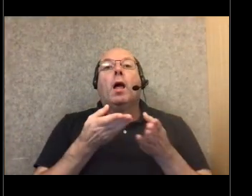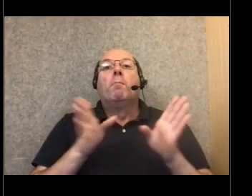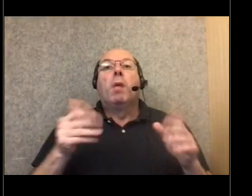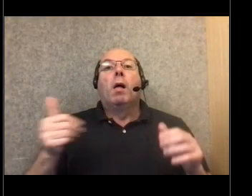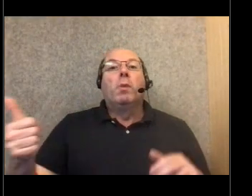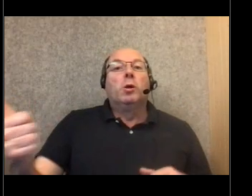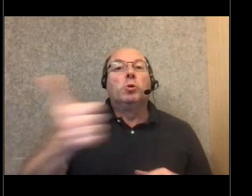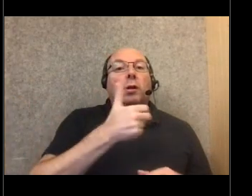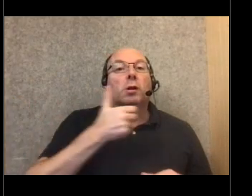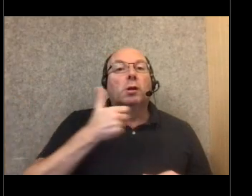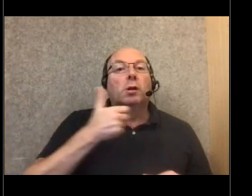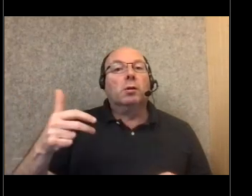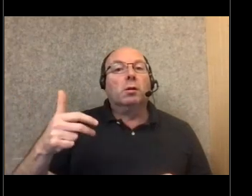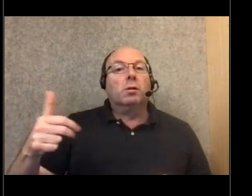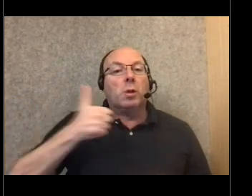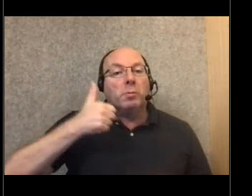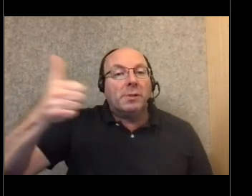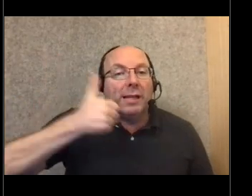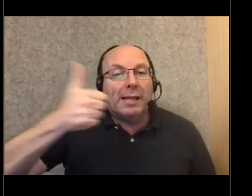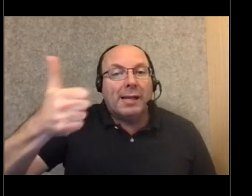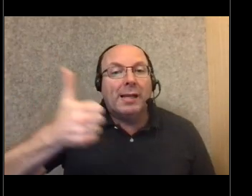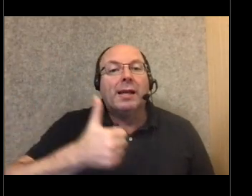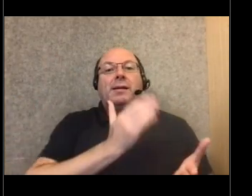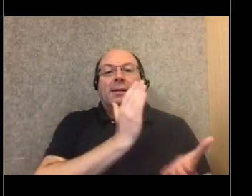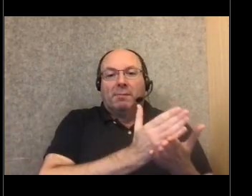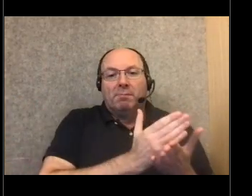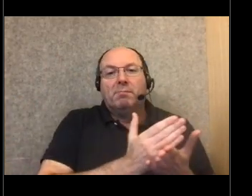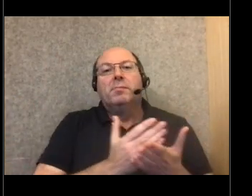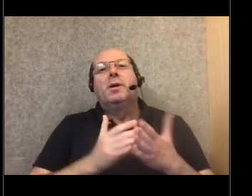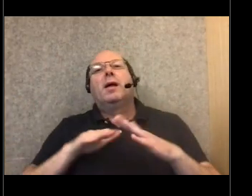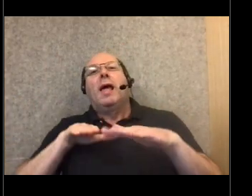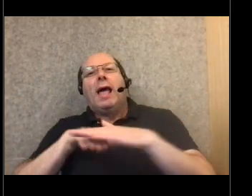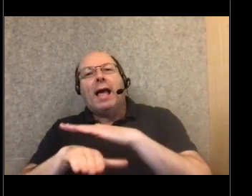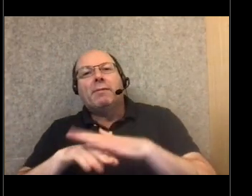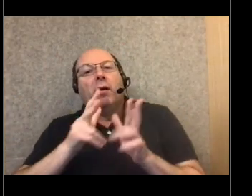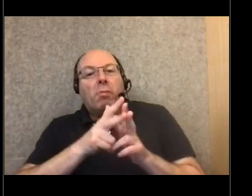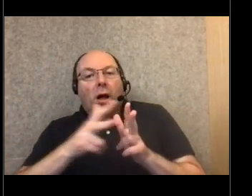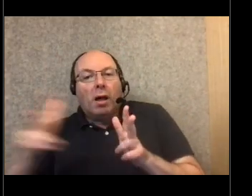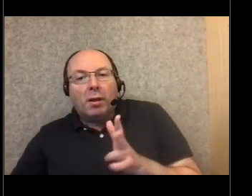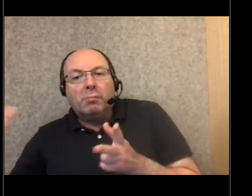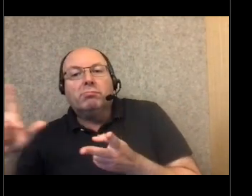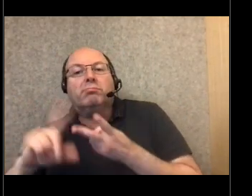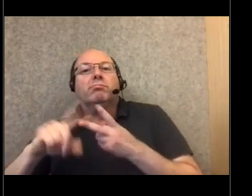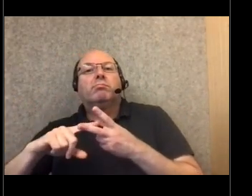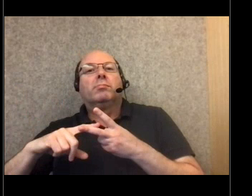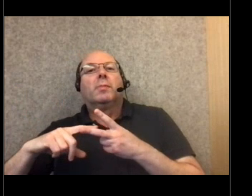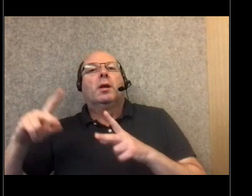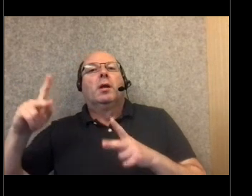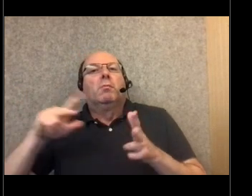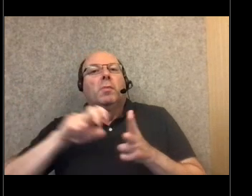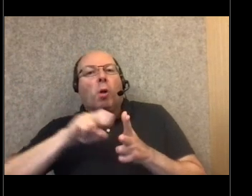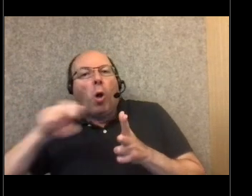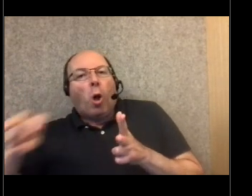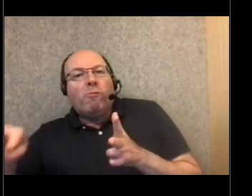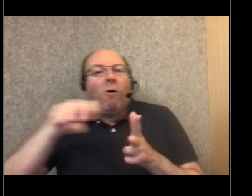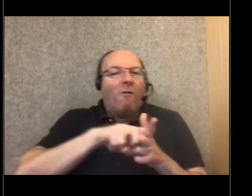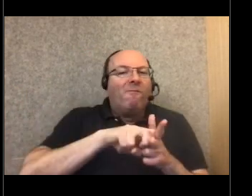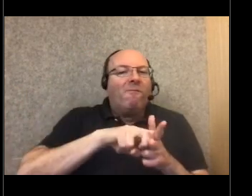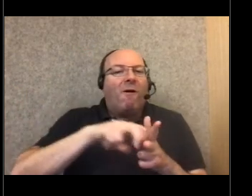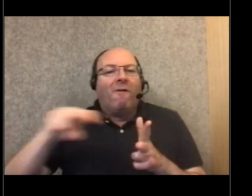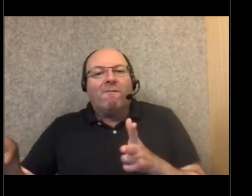stops, accessible parking spaces, accessible passenger loading zones, and